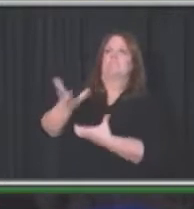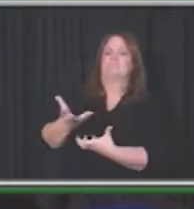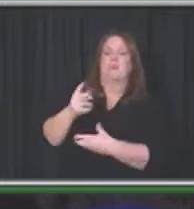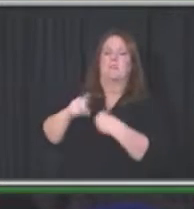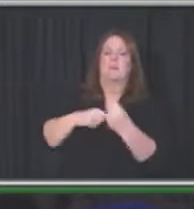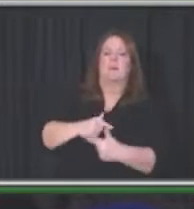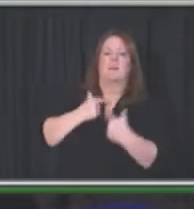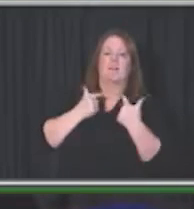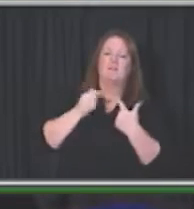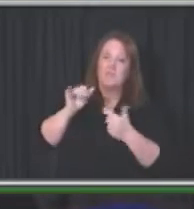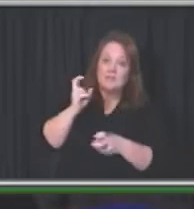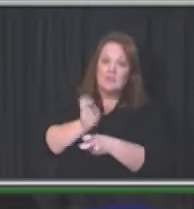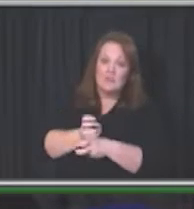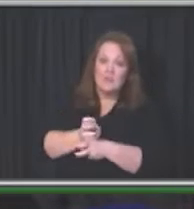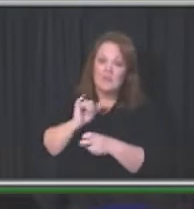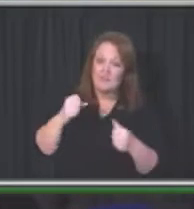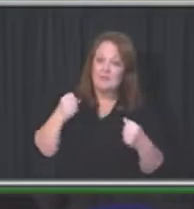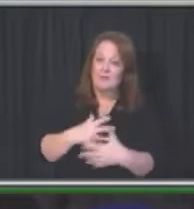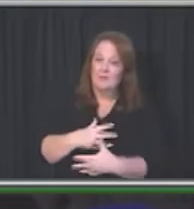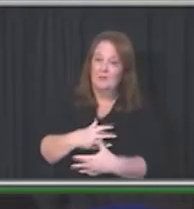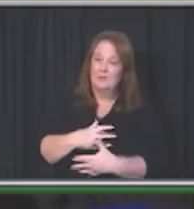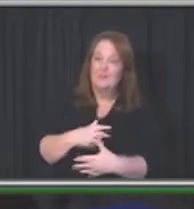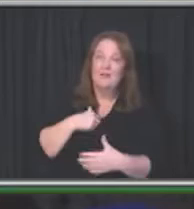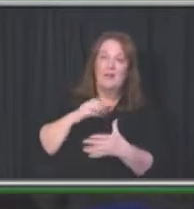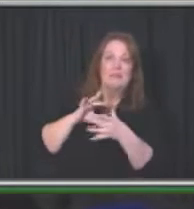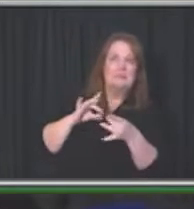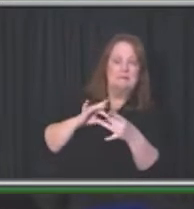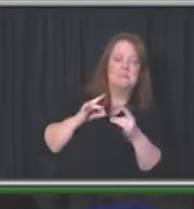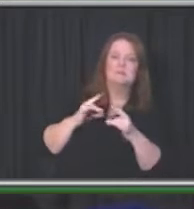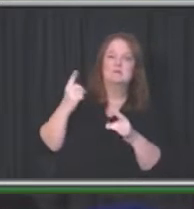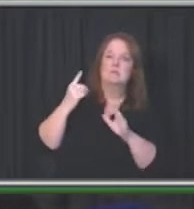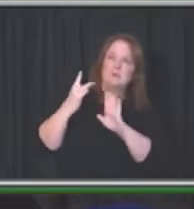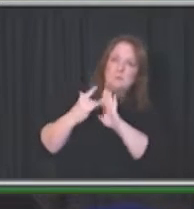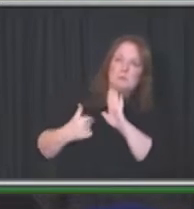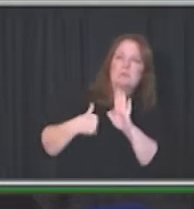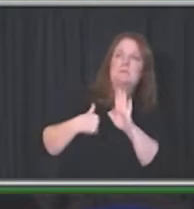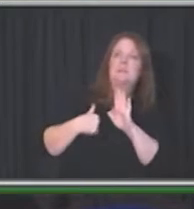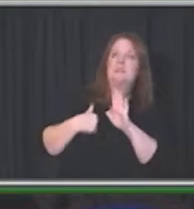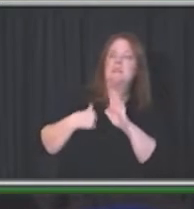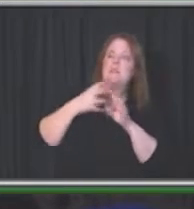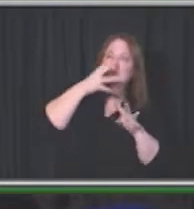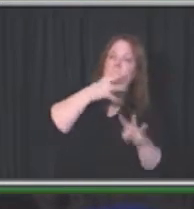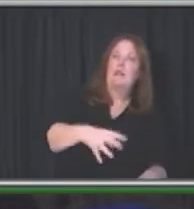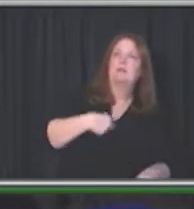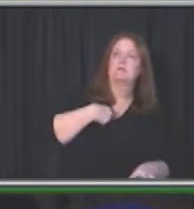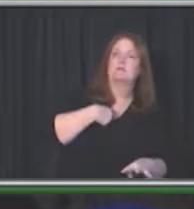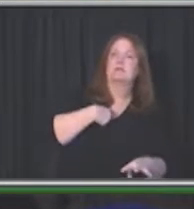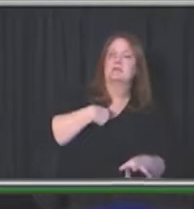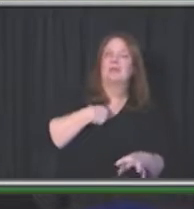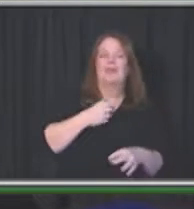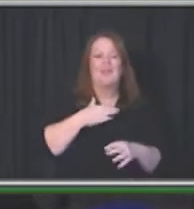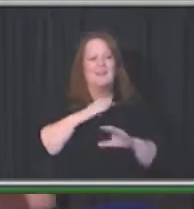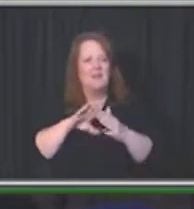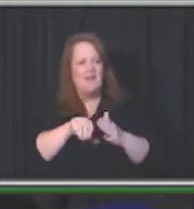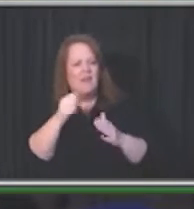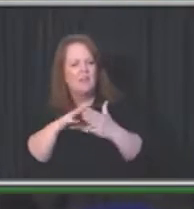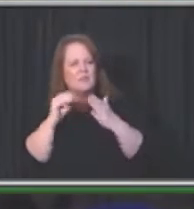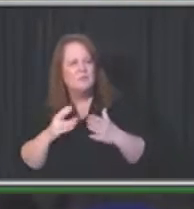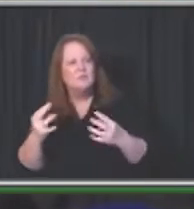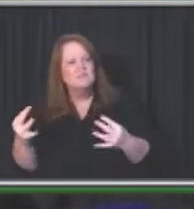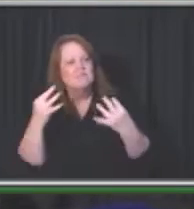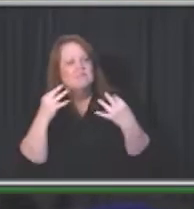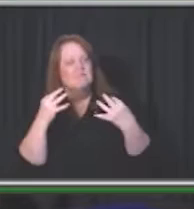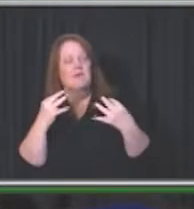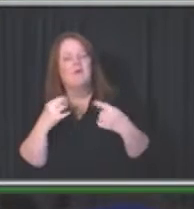that's scary to talk about being abused, being neglected in front of your peers, and they always made me feel safe,